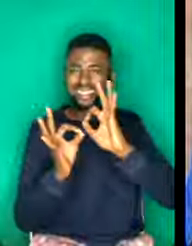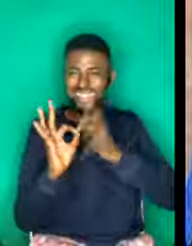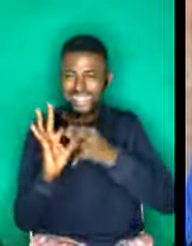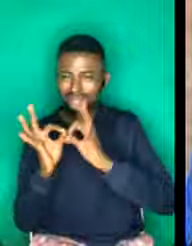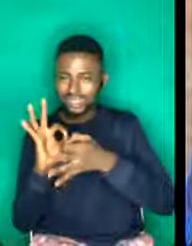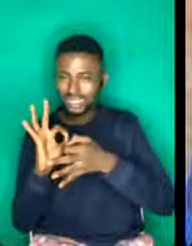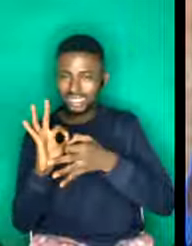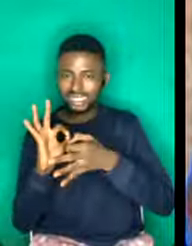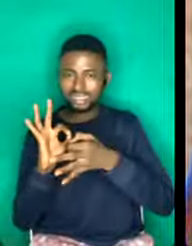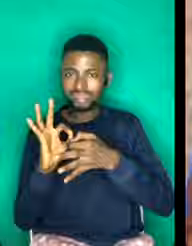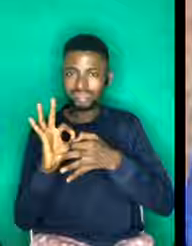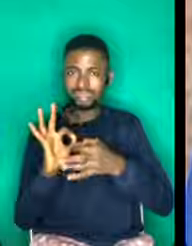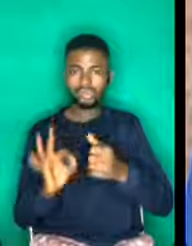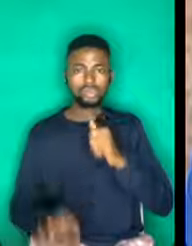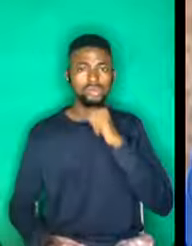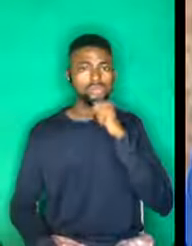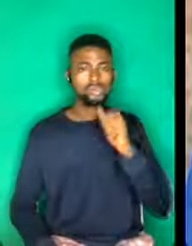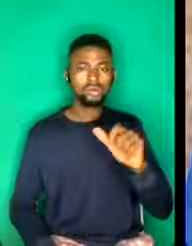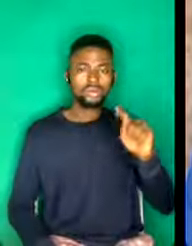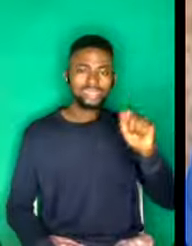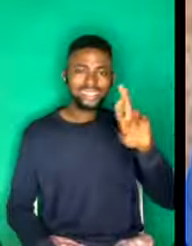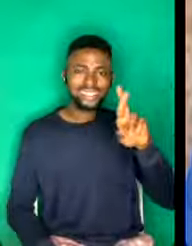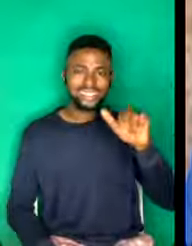He's not translating.